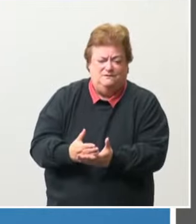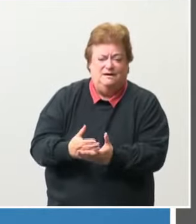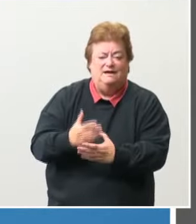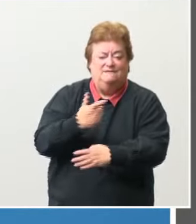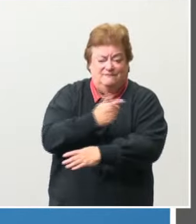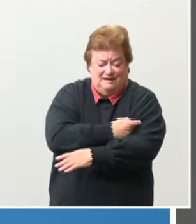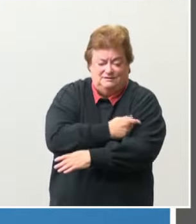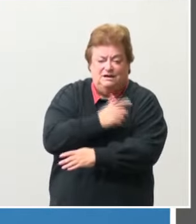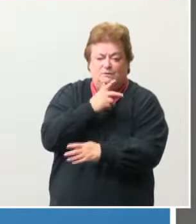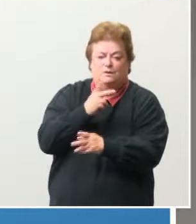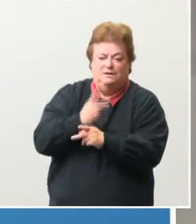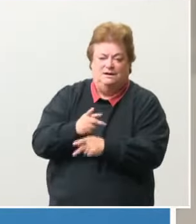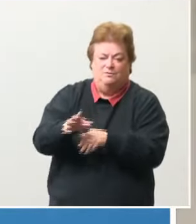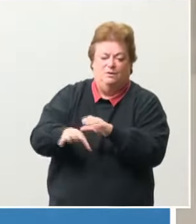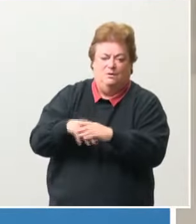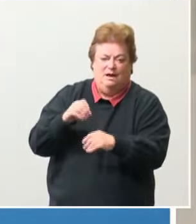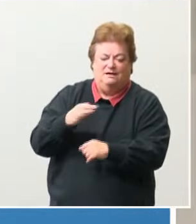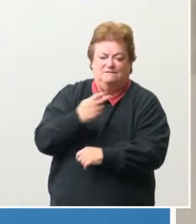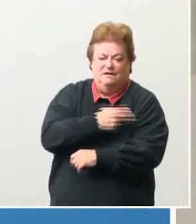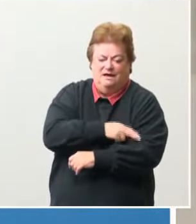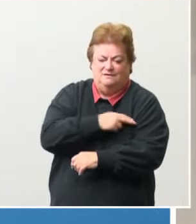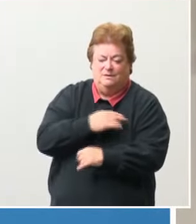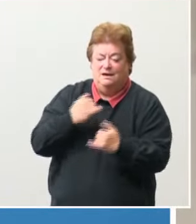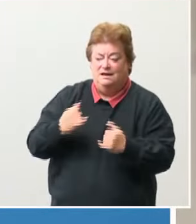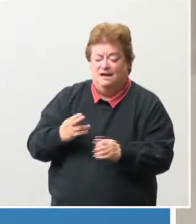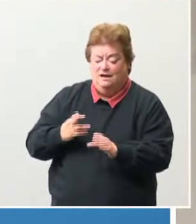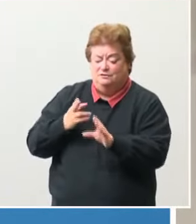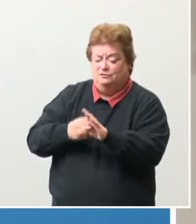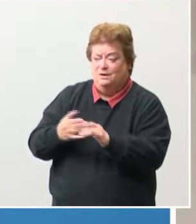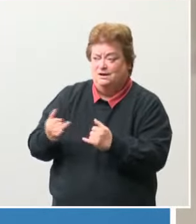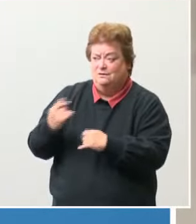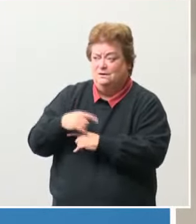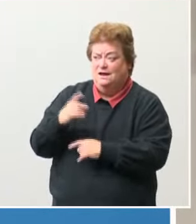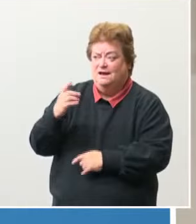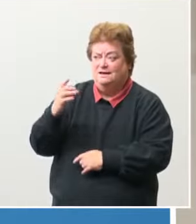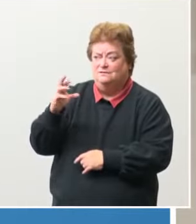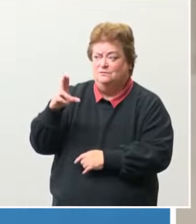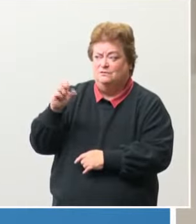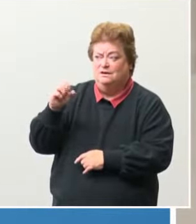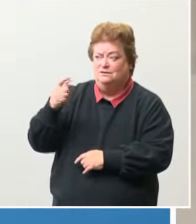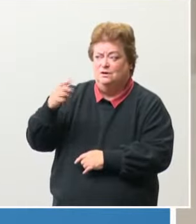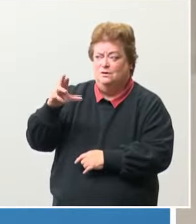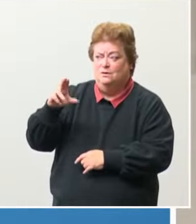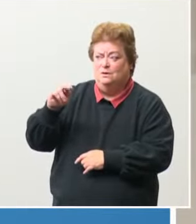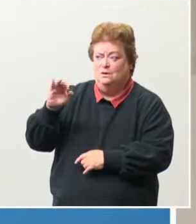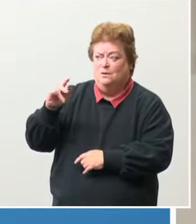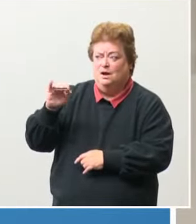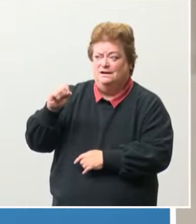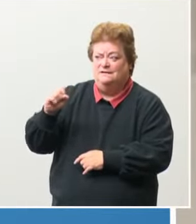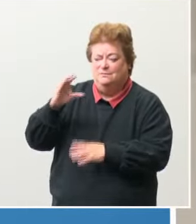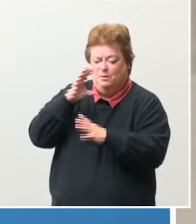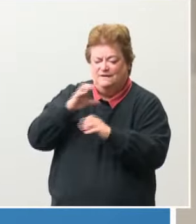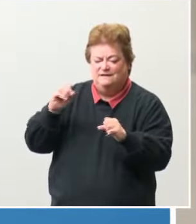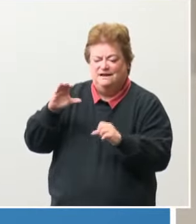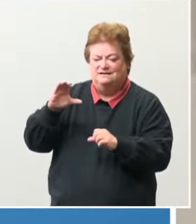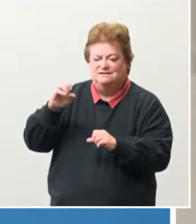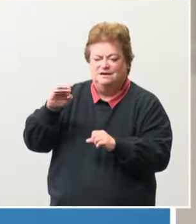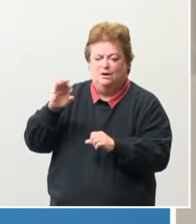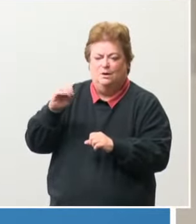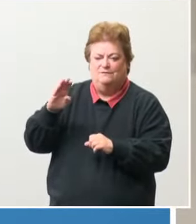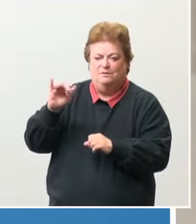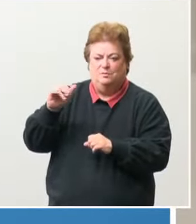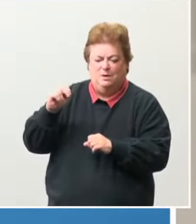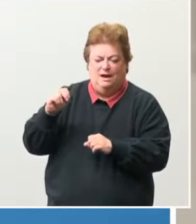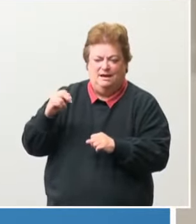of the hospital. Joining us today is Russ Grenwald, who is the president and CEO of Bryan Health, and he